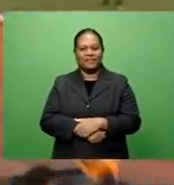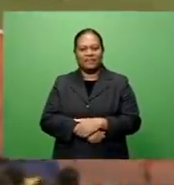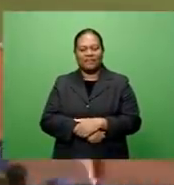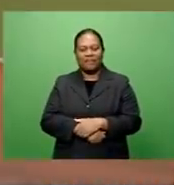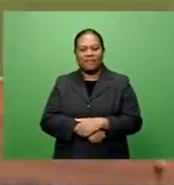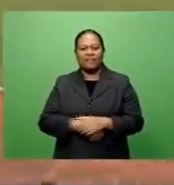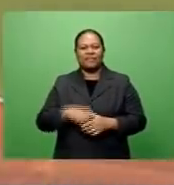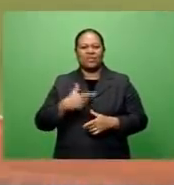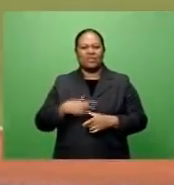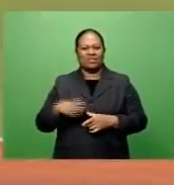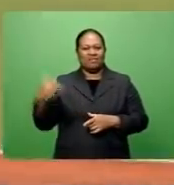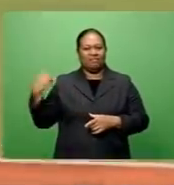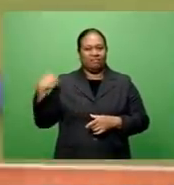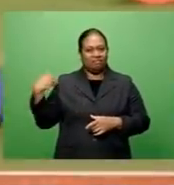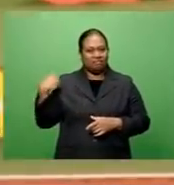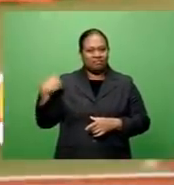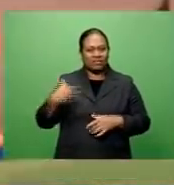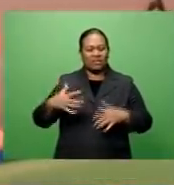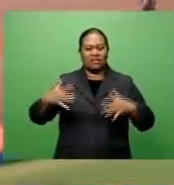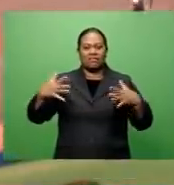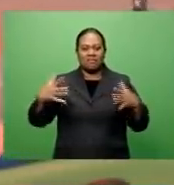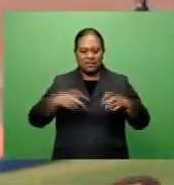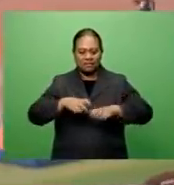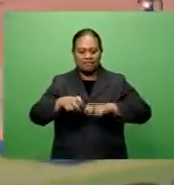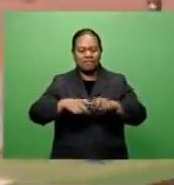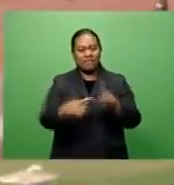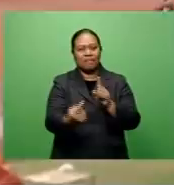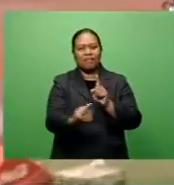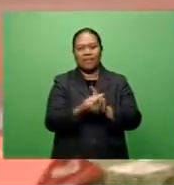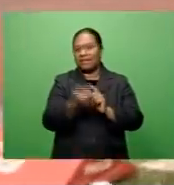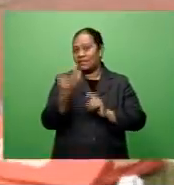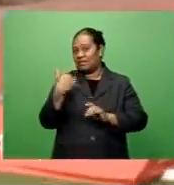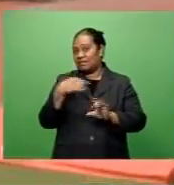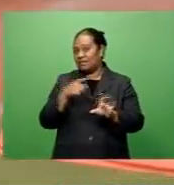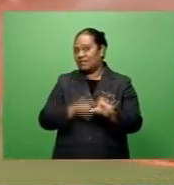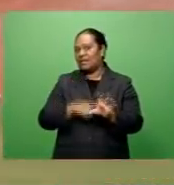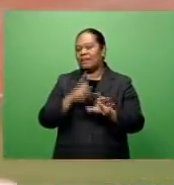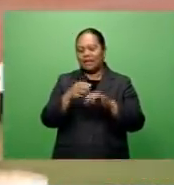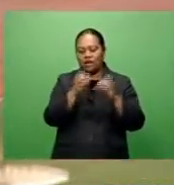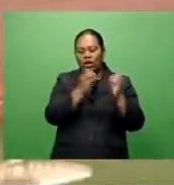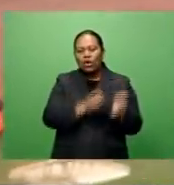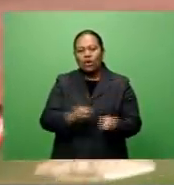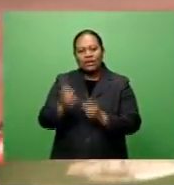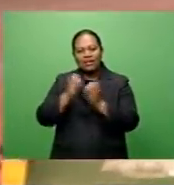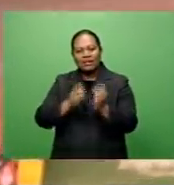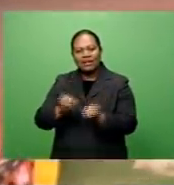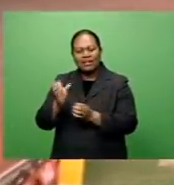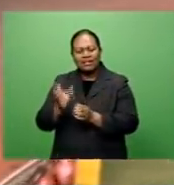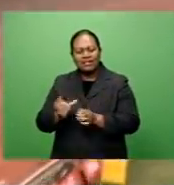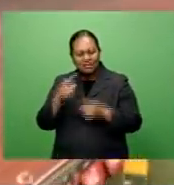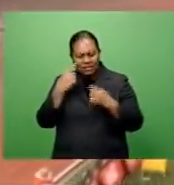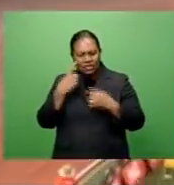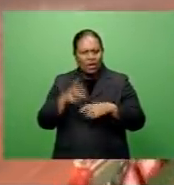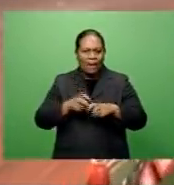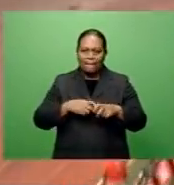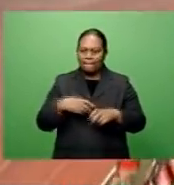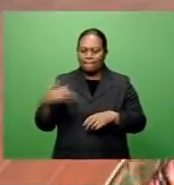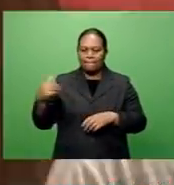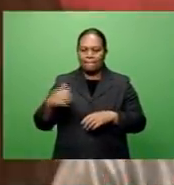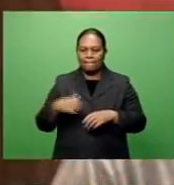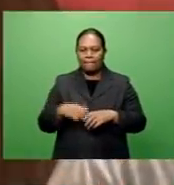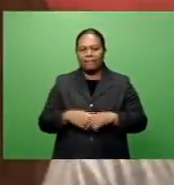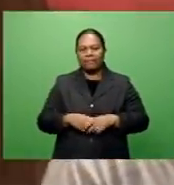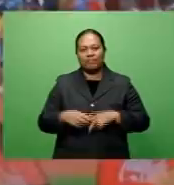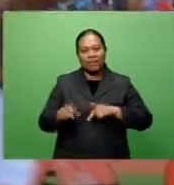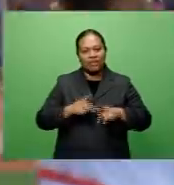Despite the disruption to the largest athletics meet last year, organizers are confident performance will not be affected. The